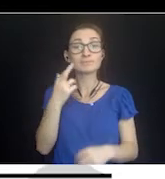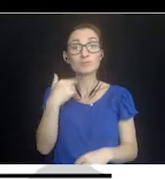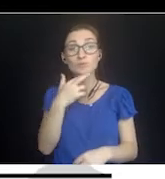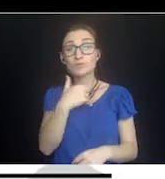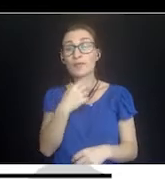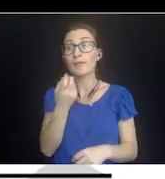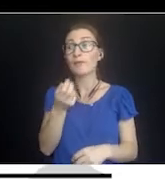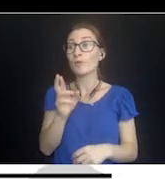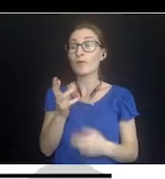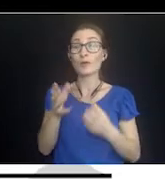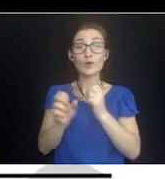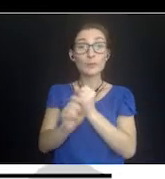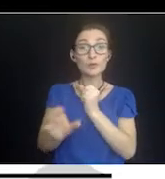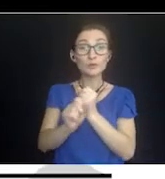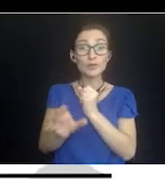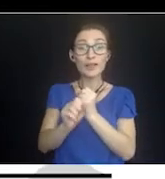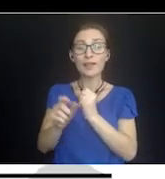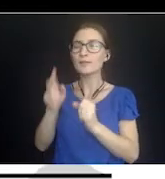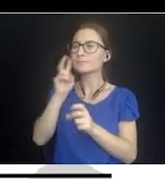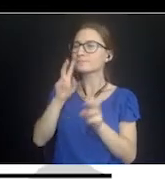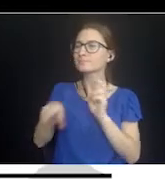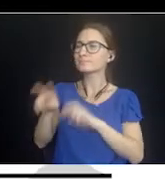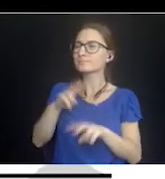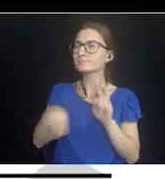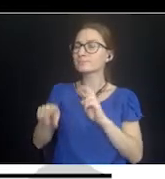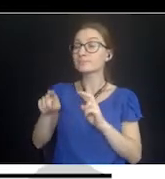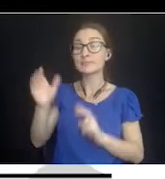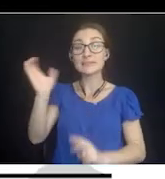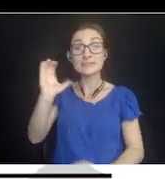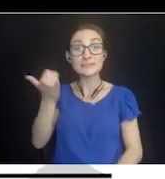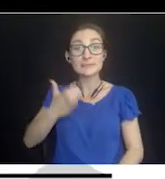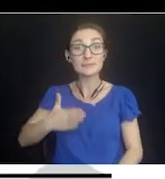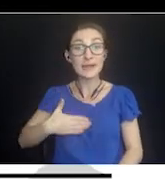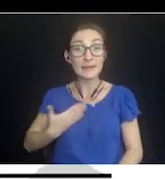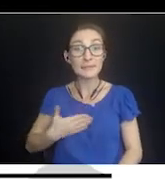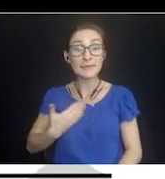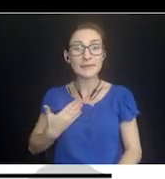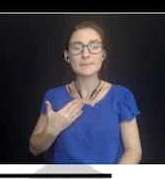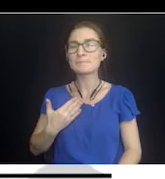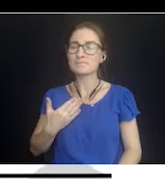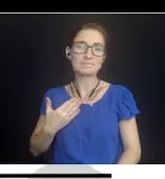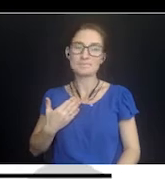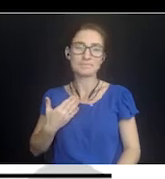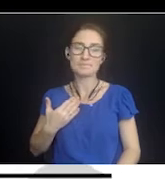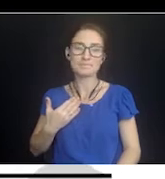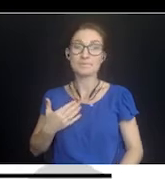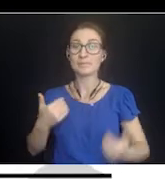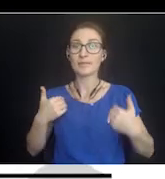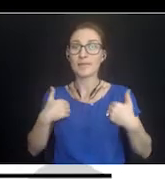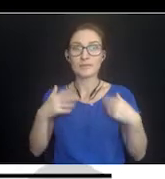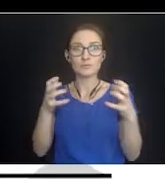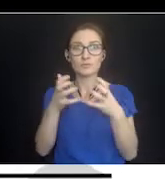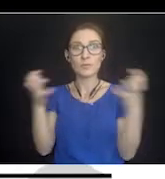at a people sitting in a cafe or in a Pepsi commercial, and they look so happy. They're